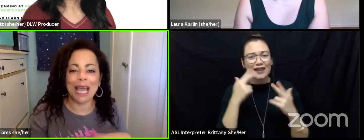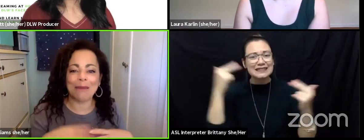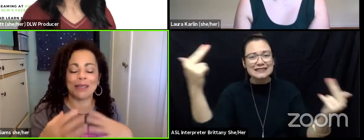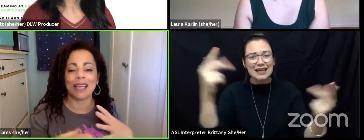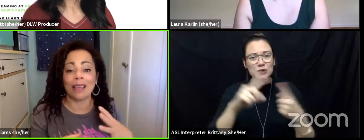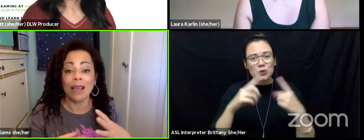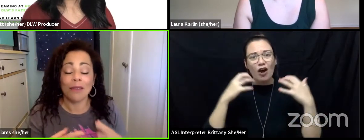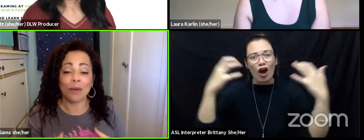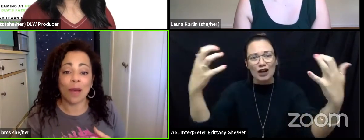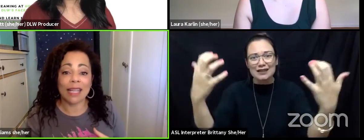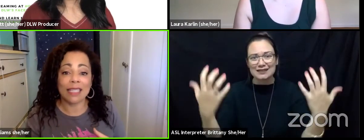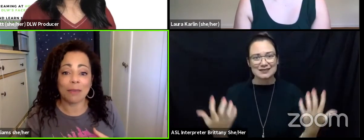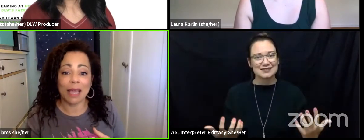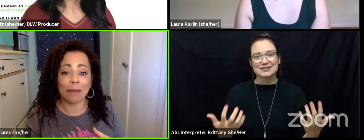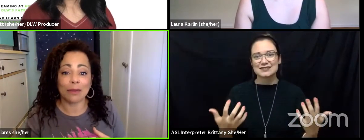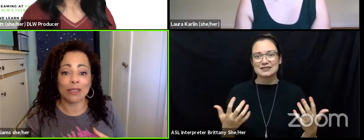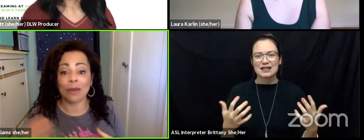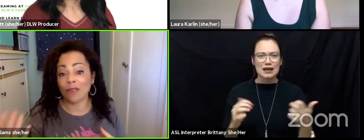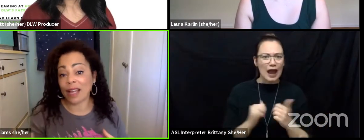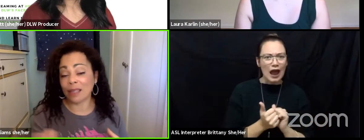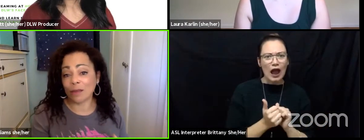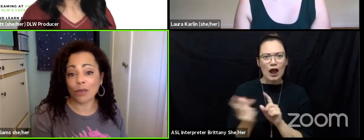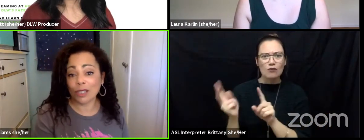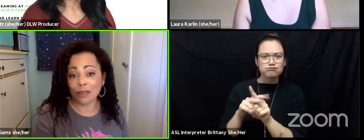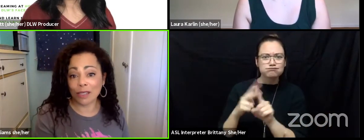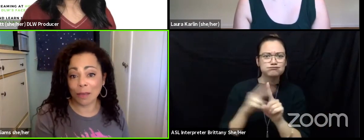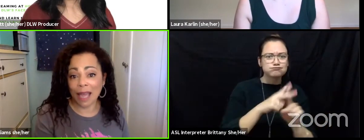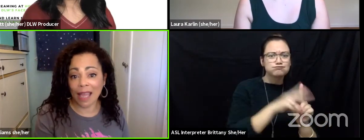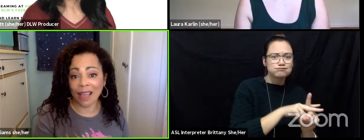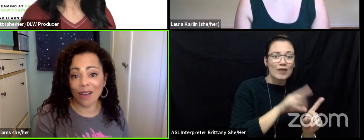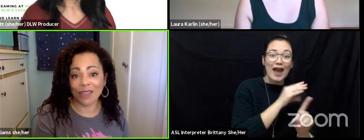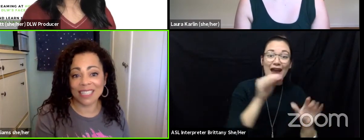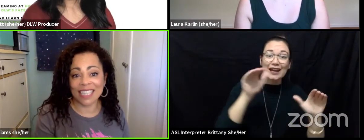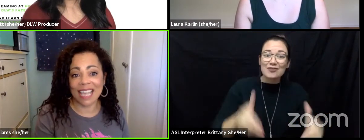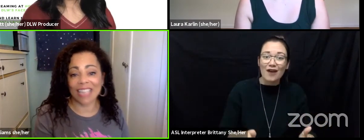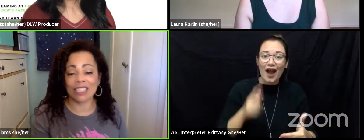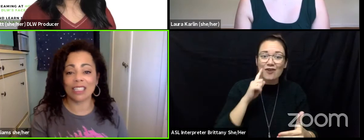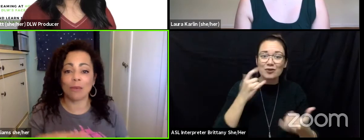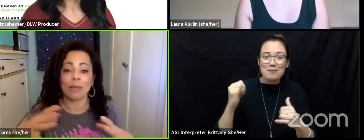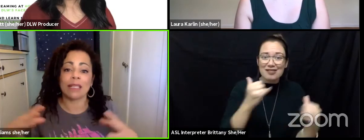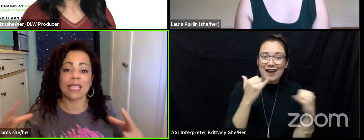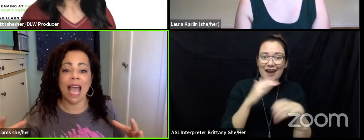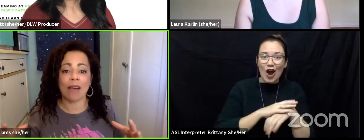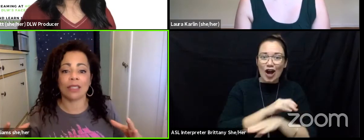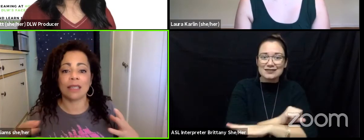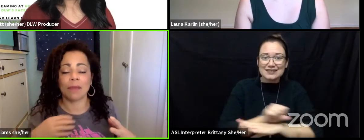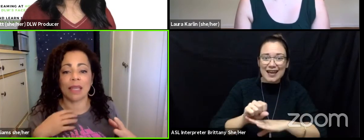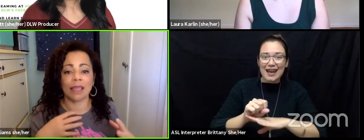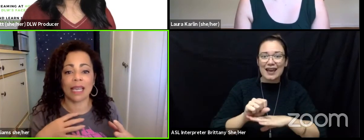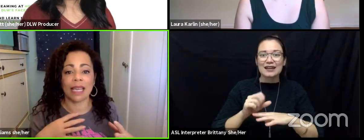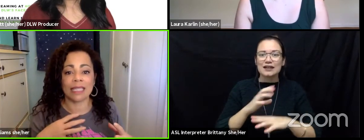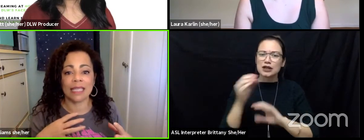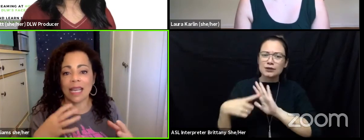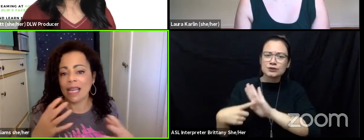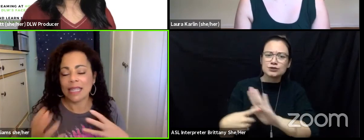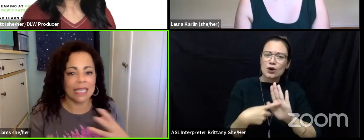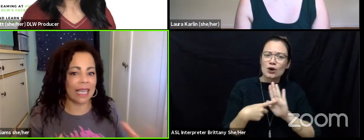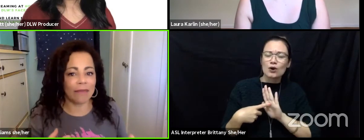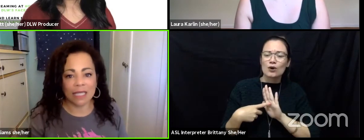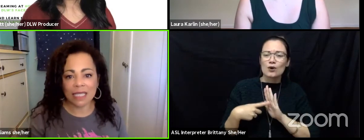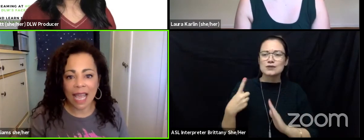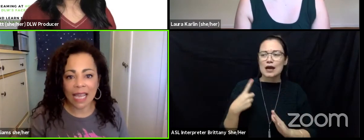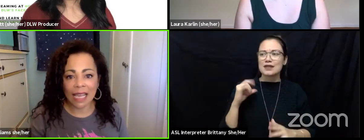beautiful. And now we're looking for ways to be able to invite them also to play on the stage and to build out something that is